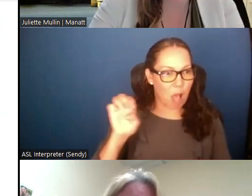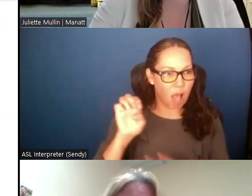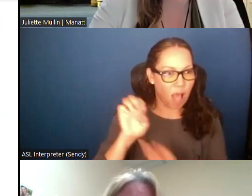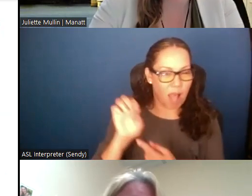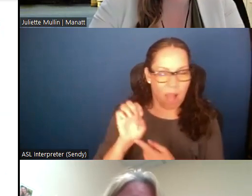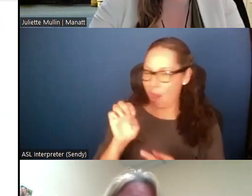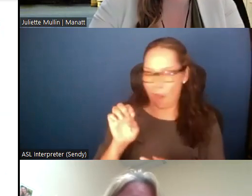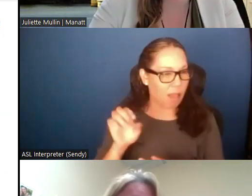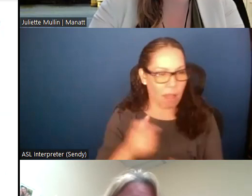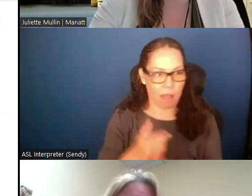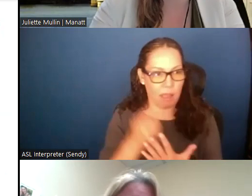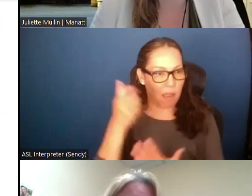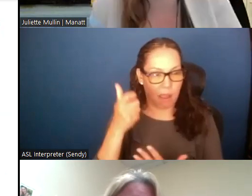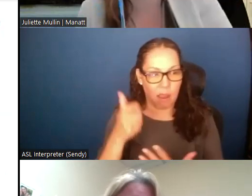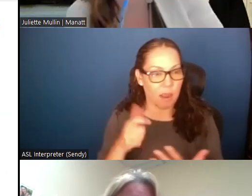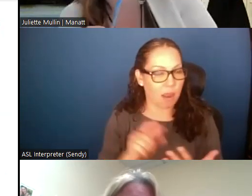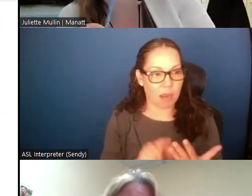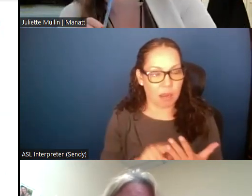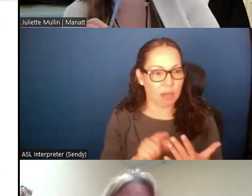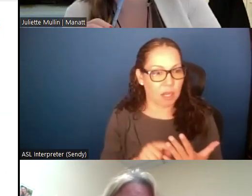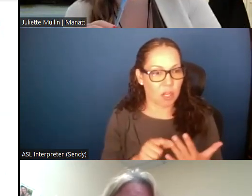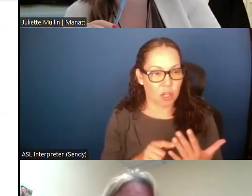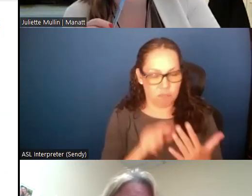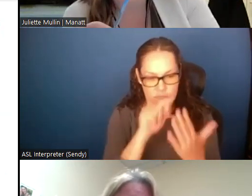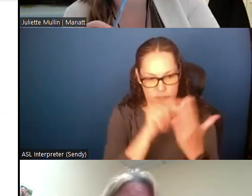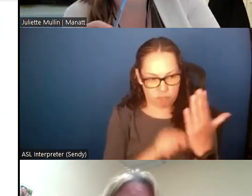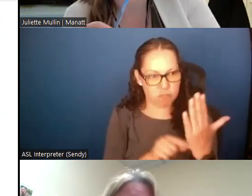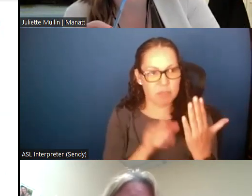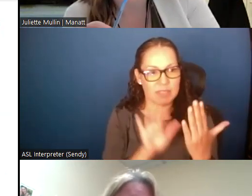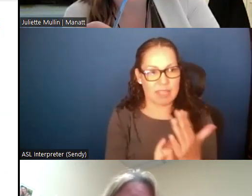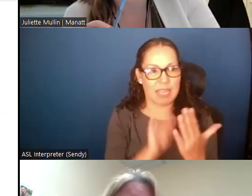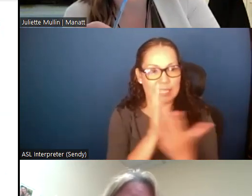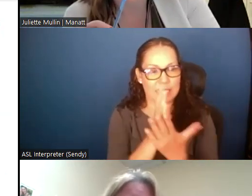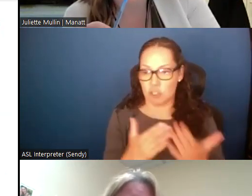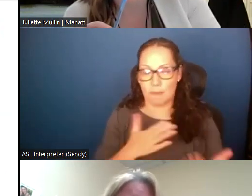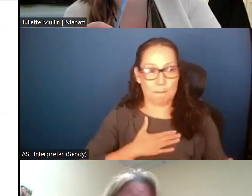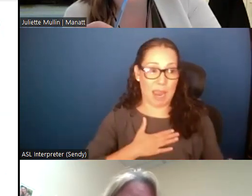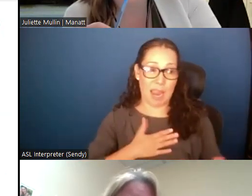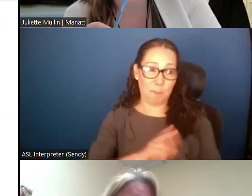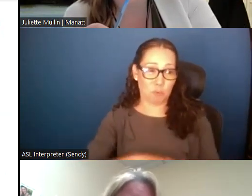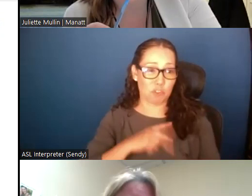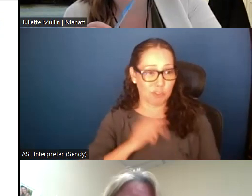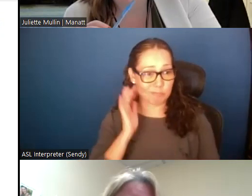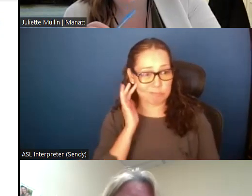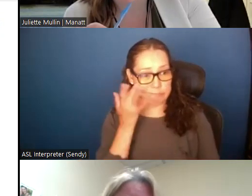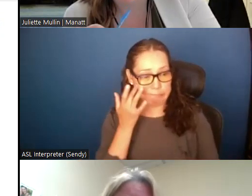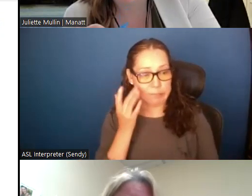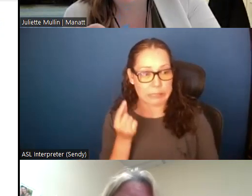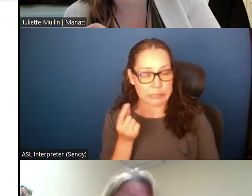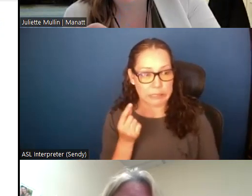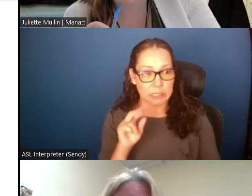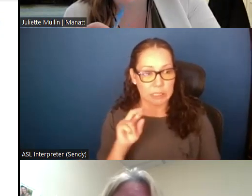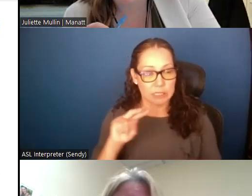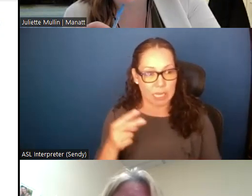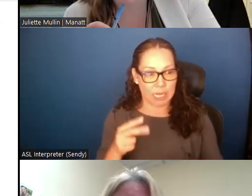this section. And one of my kind of personal pet peeves is the second bullet point there on limiting